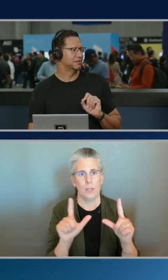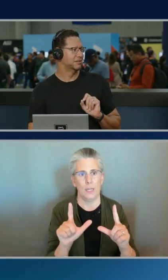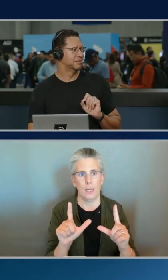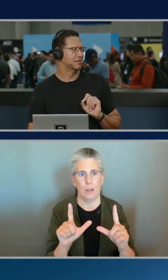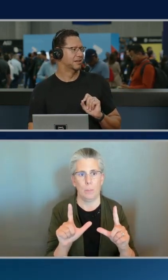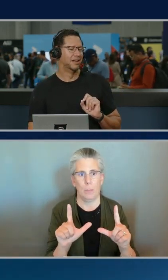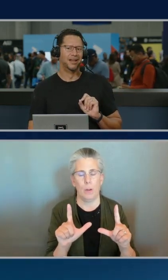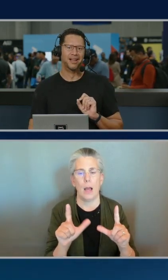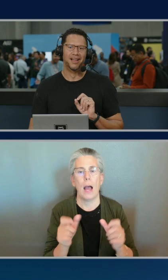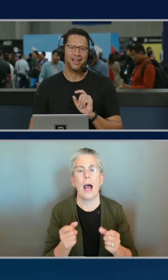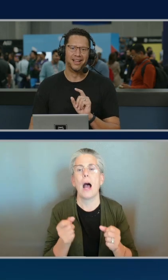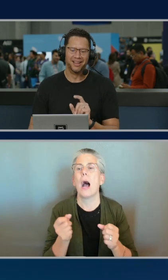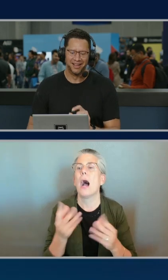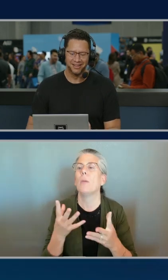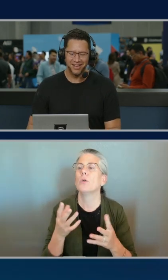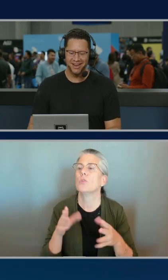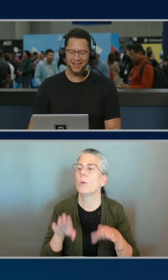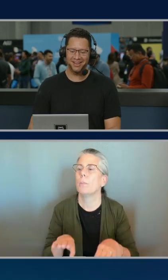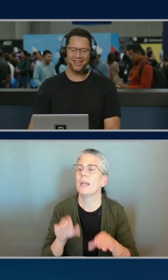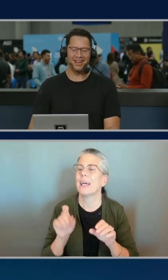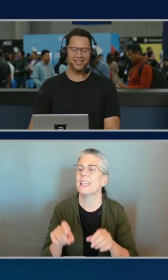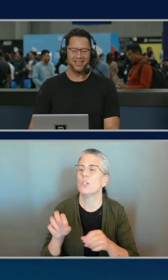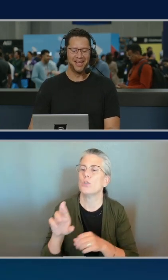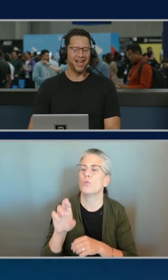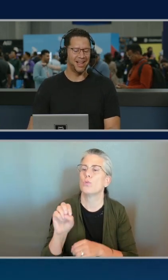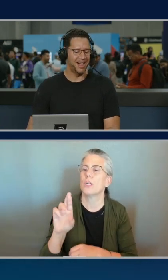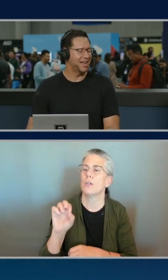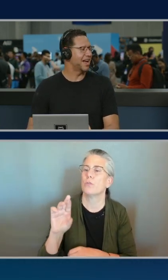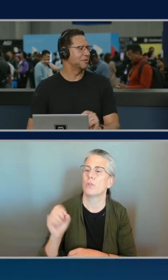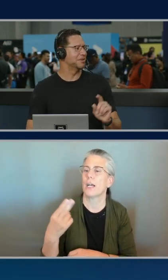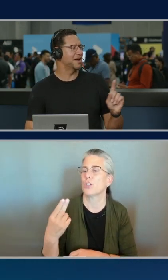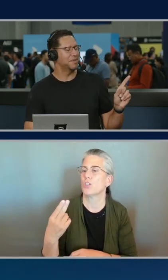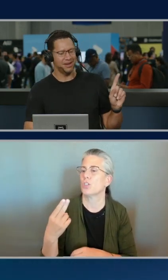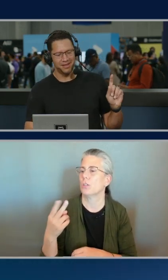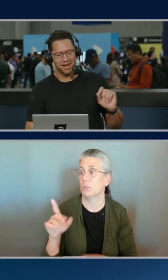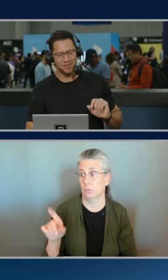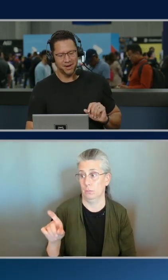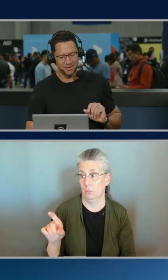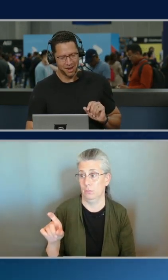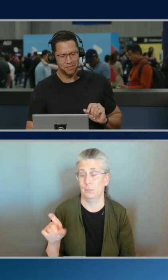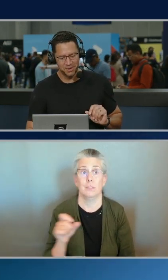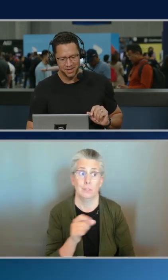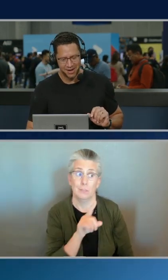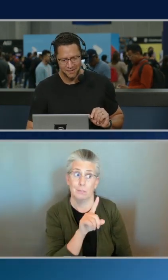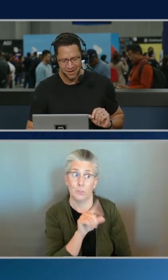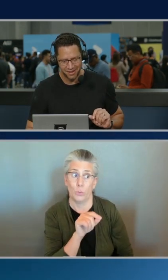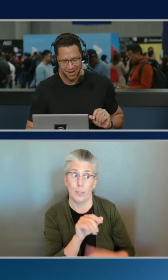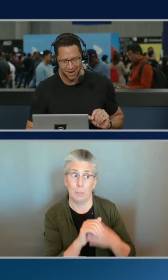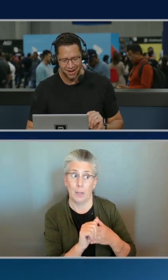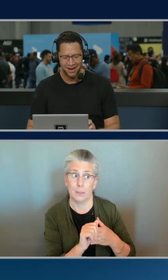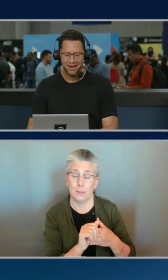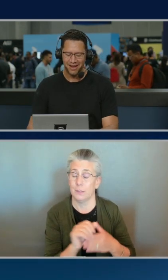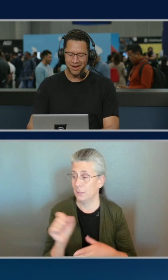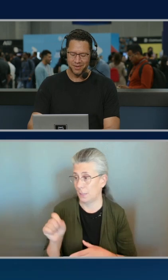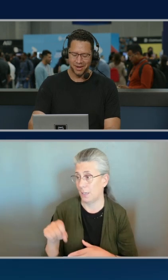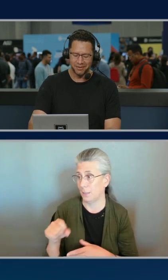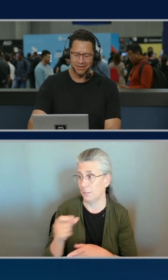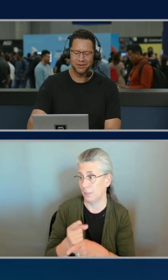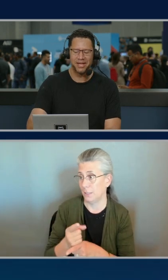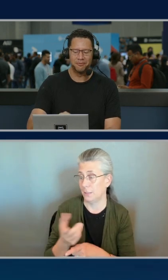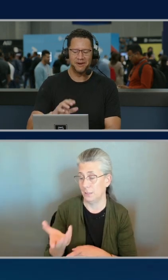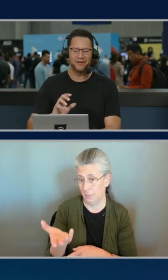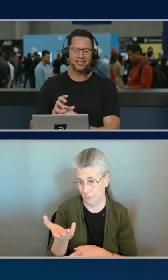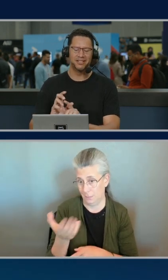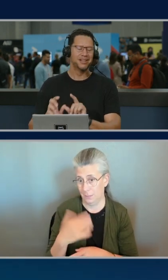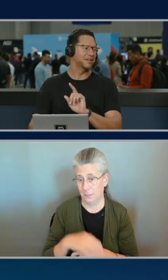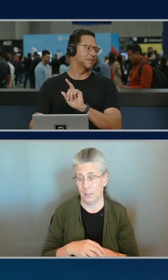session? $20. I will not bet you that, but I'm pretty confident that I will. I'm just going to